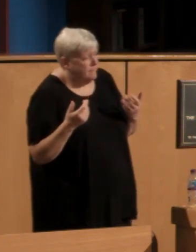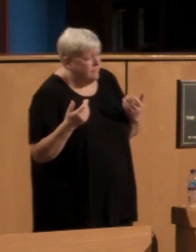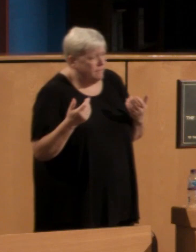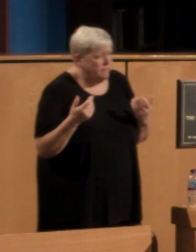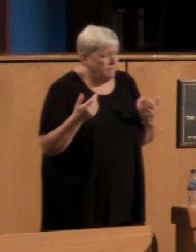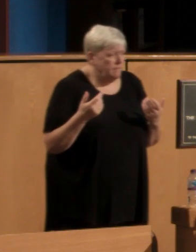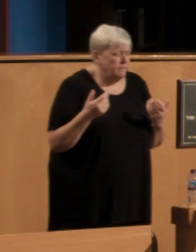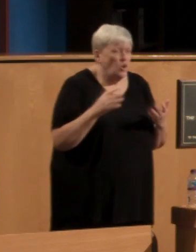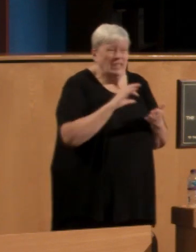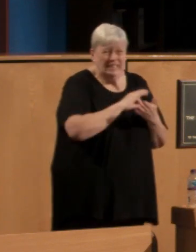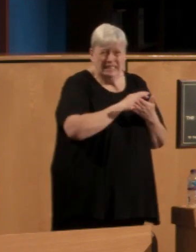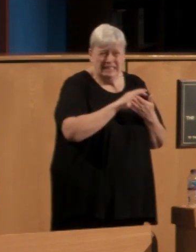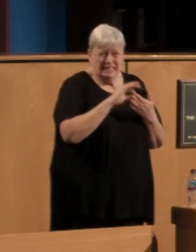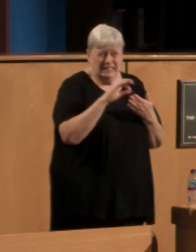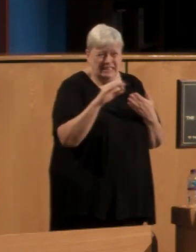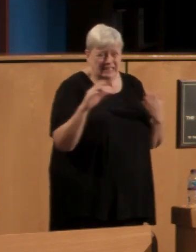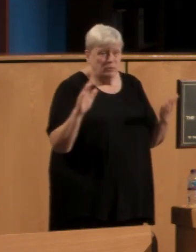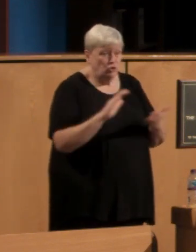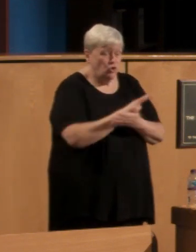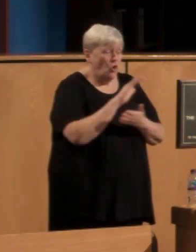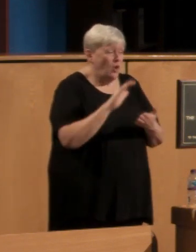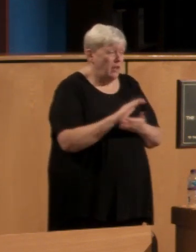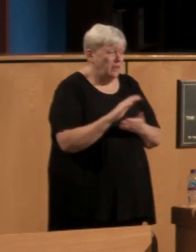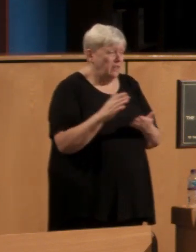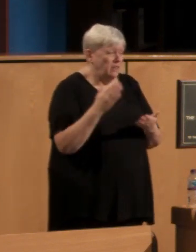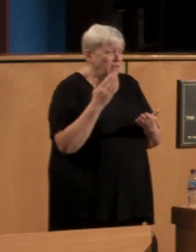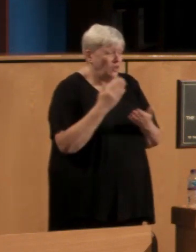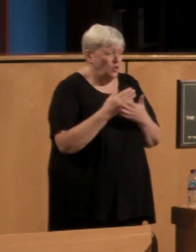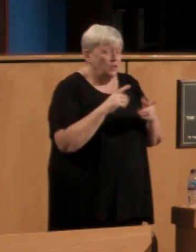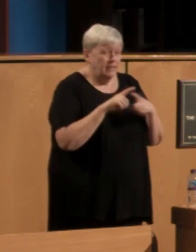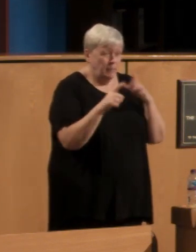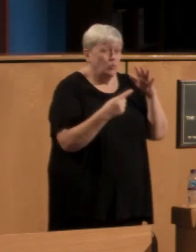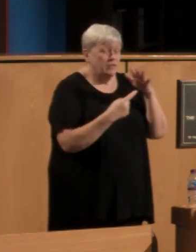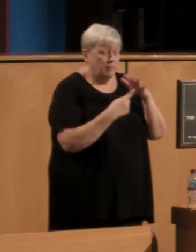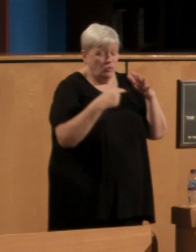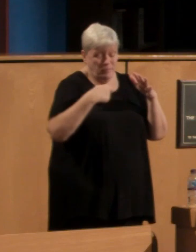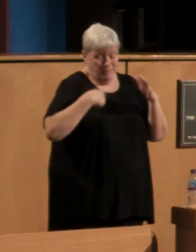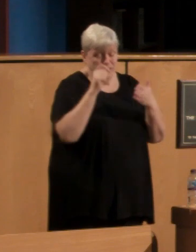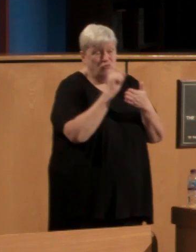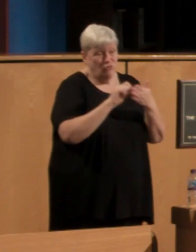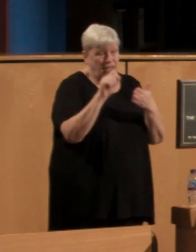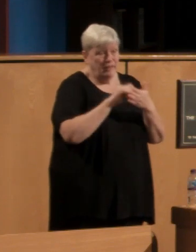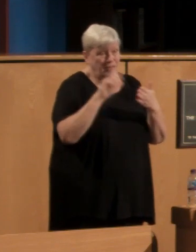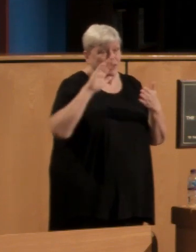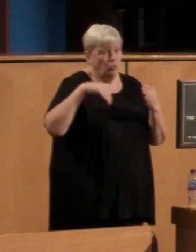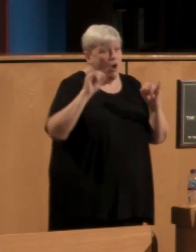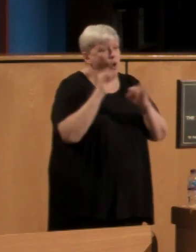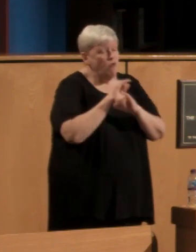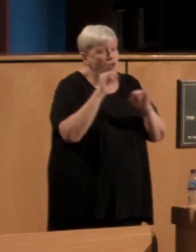sanitized joy. And I think that's, for me, it's the most important purpose behind why I write queer horror, is to